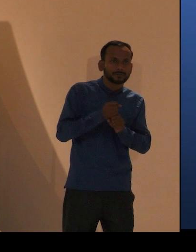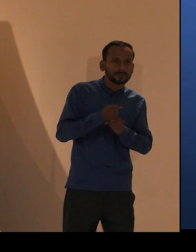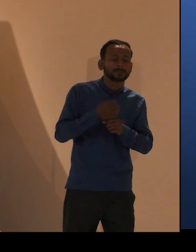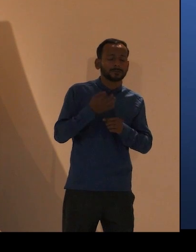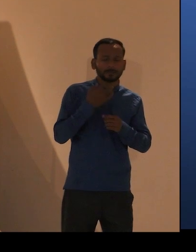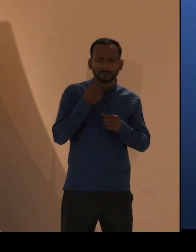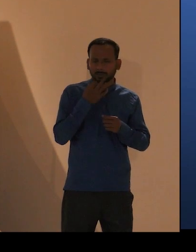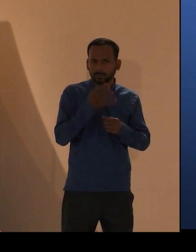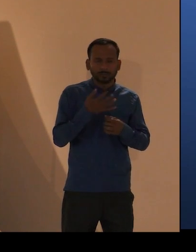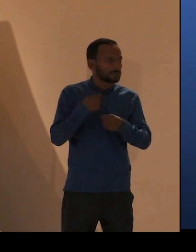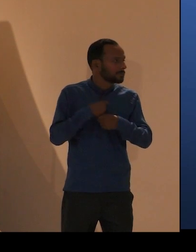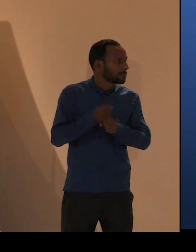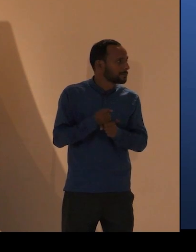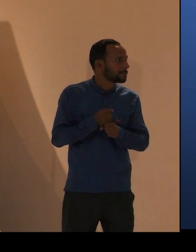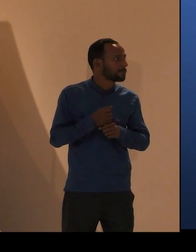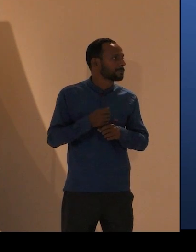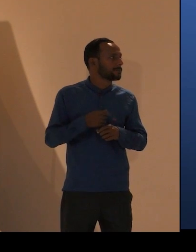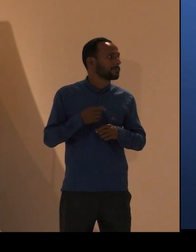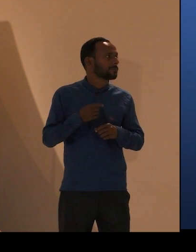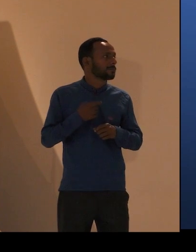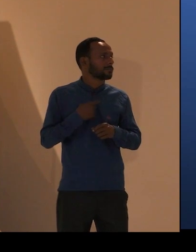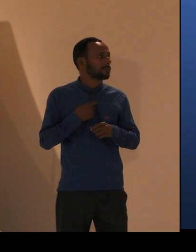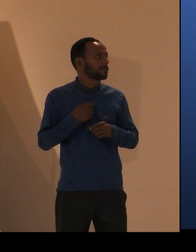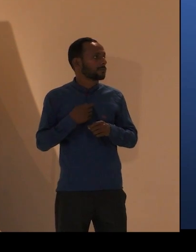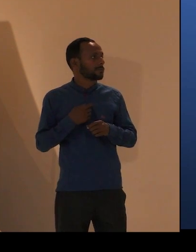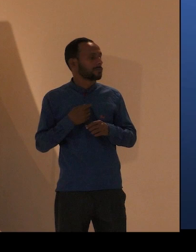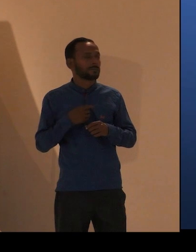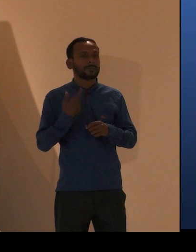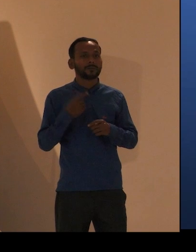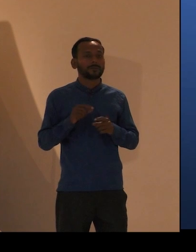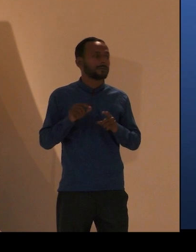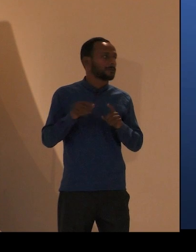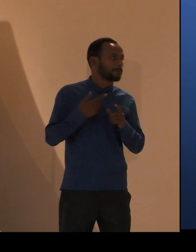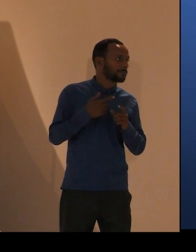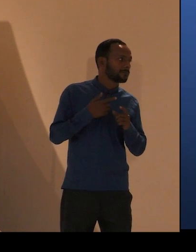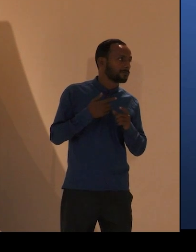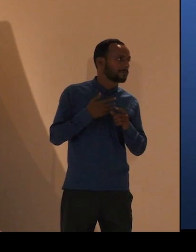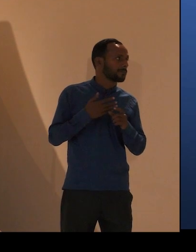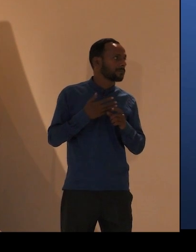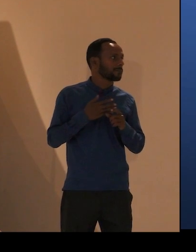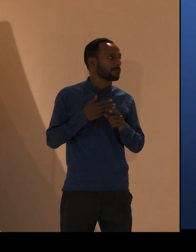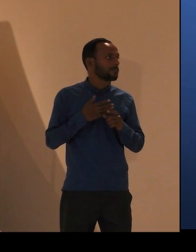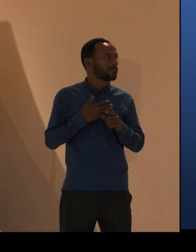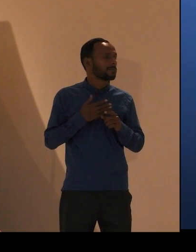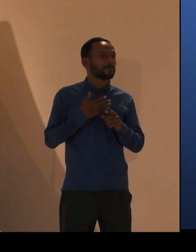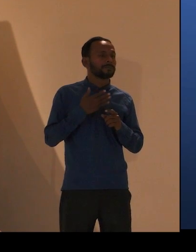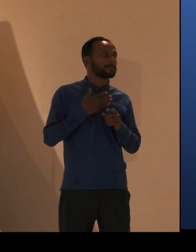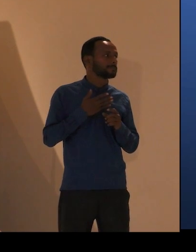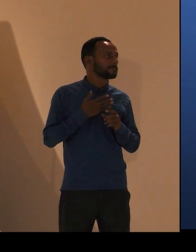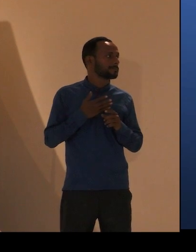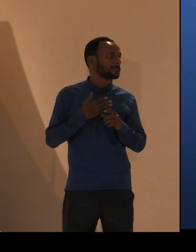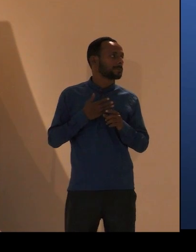recurate our core collection from perspectives other than the entire, the sort of